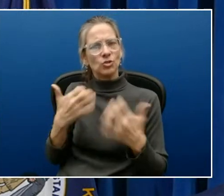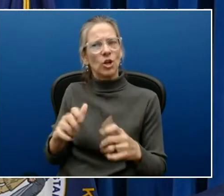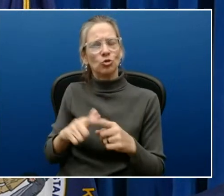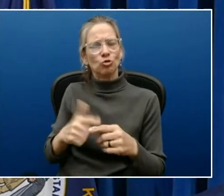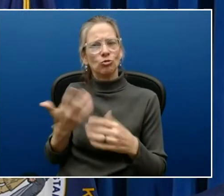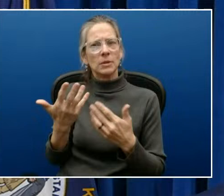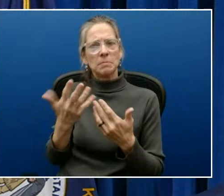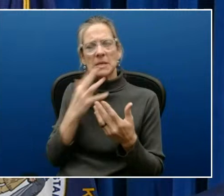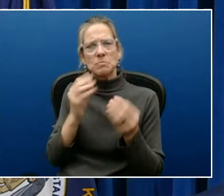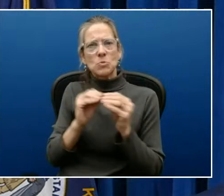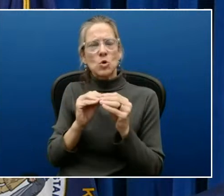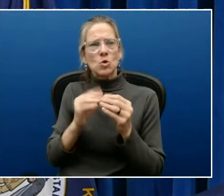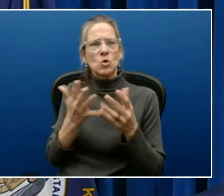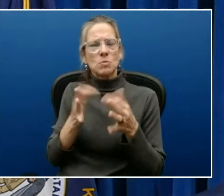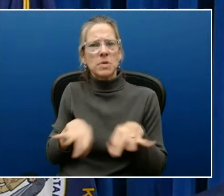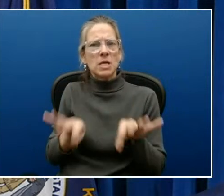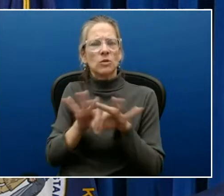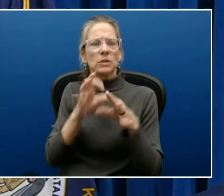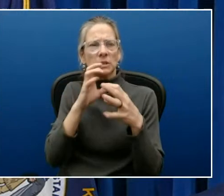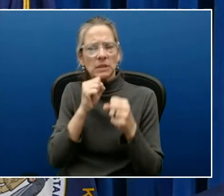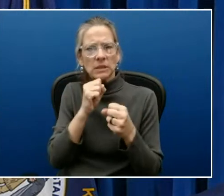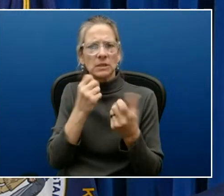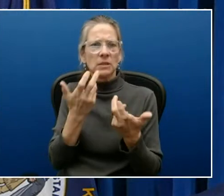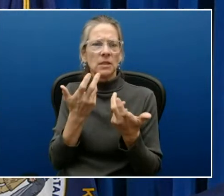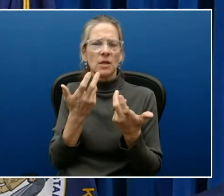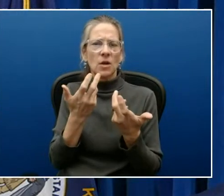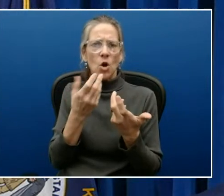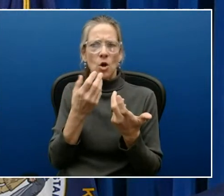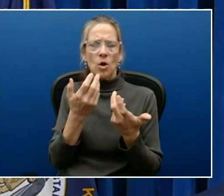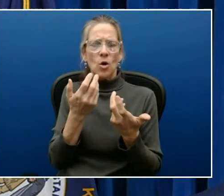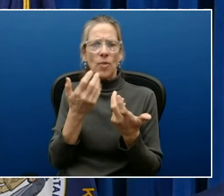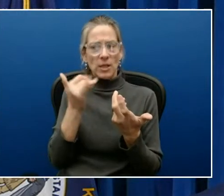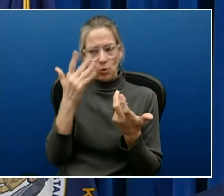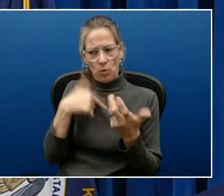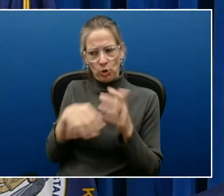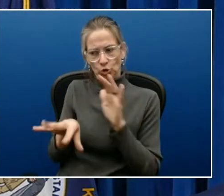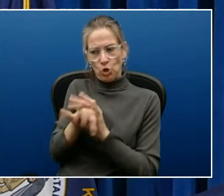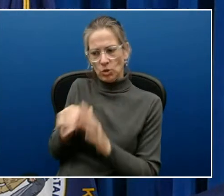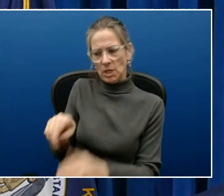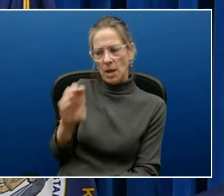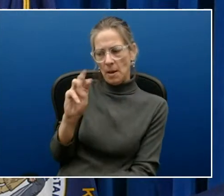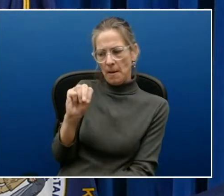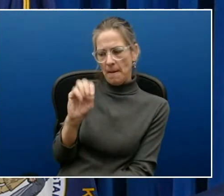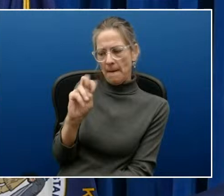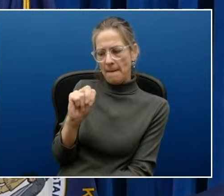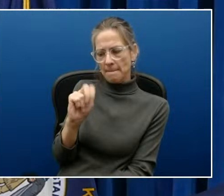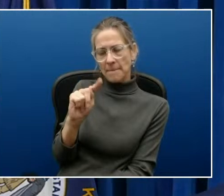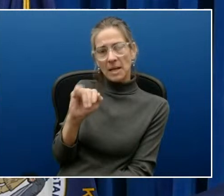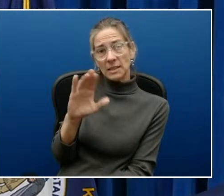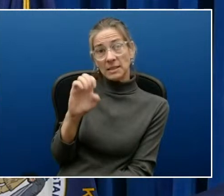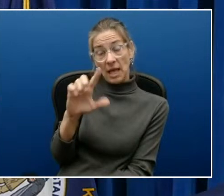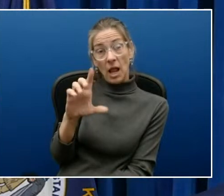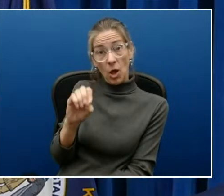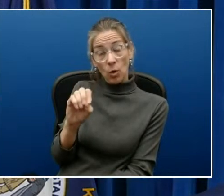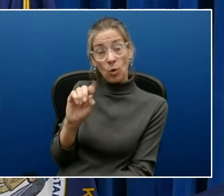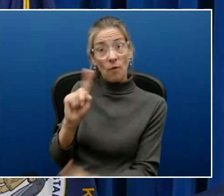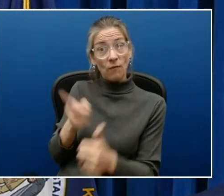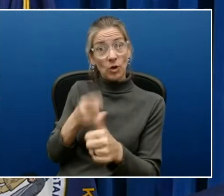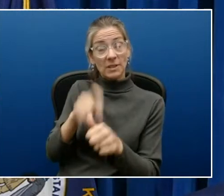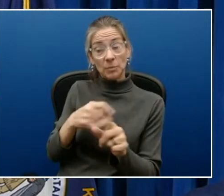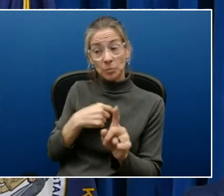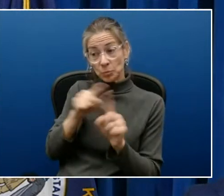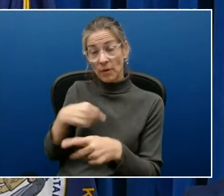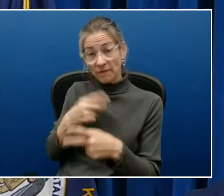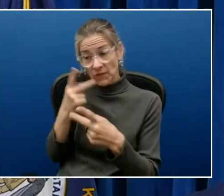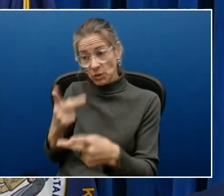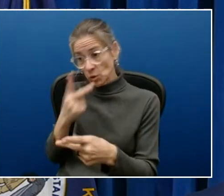about, and a home away from home. That's why we chose Monticello. For the first time we visited, we saw a community that was ready to grow and